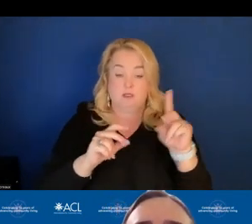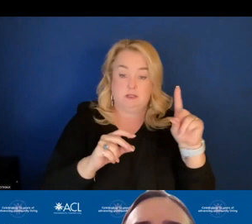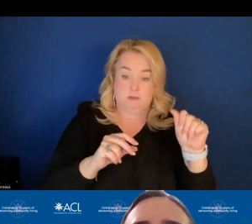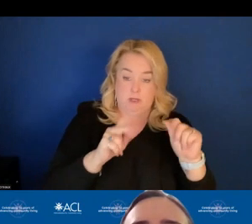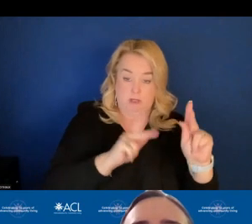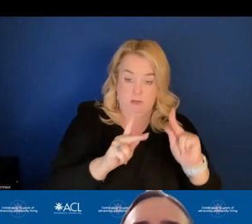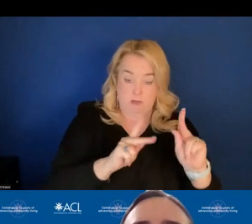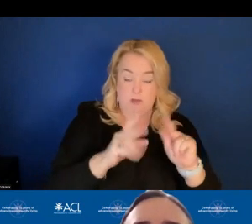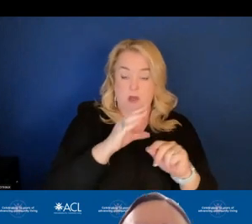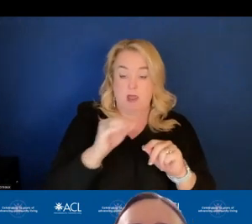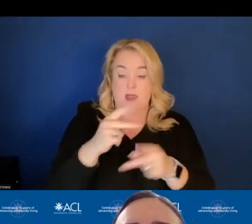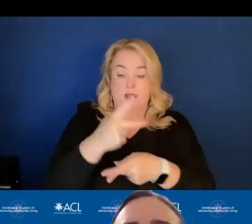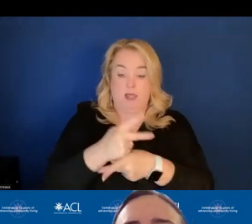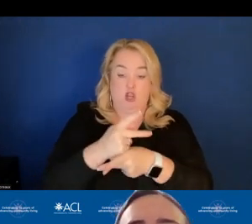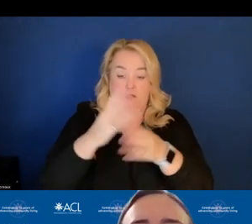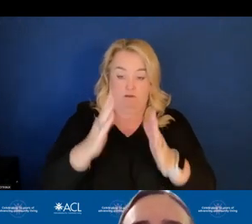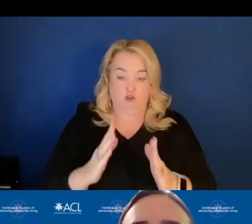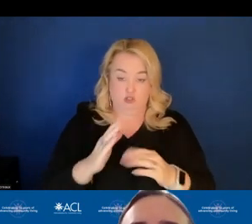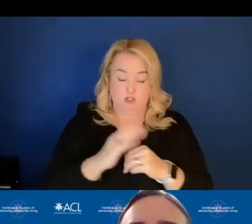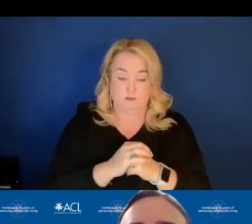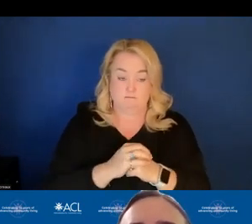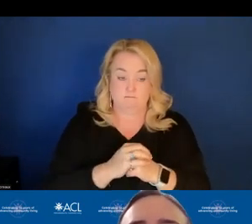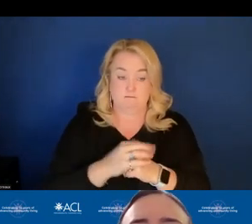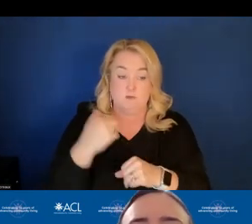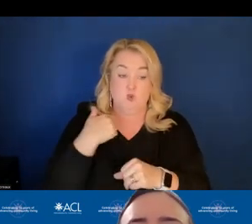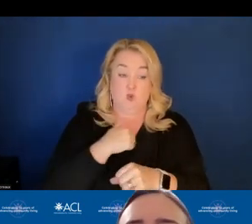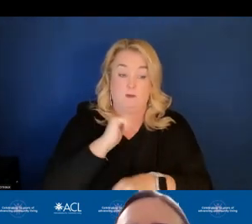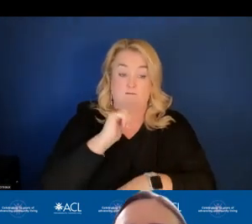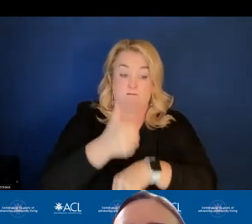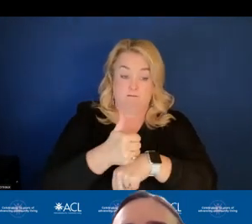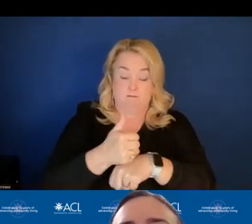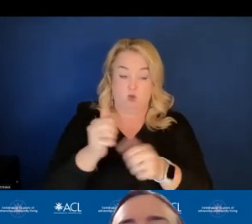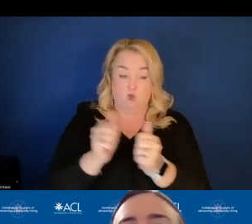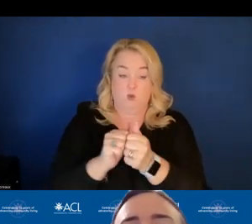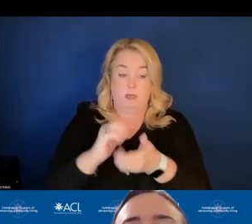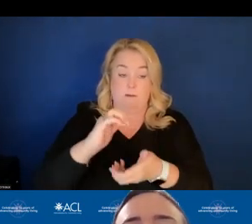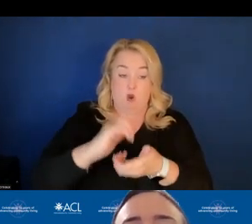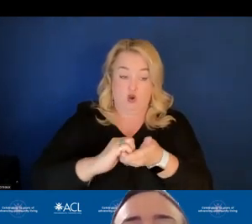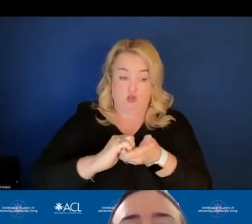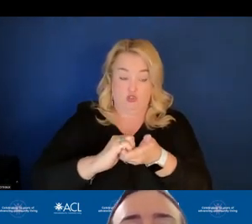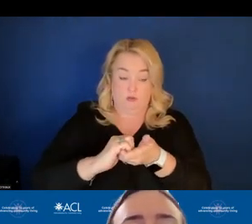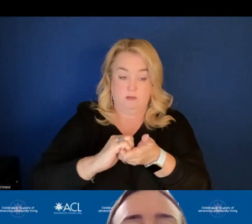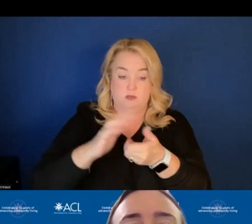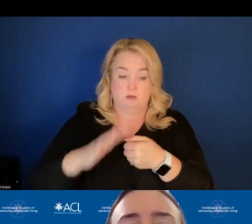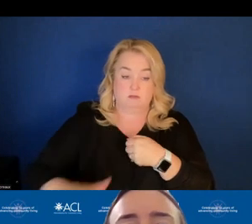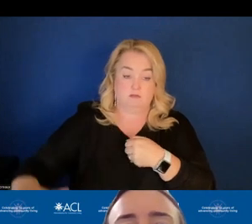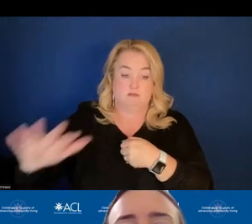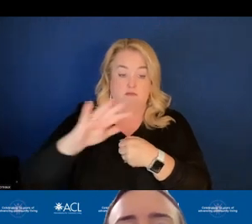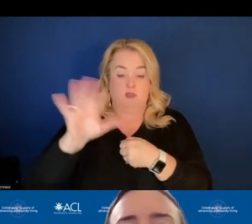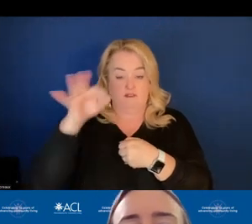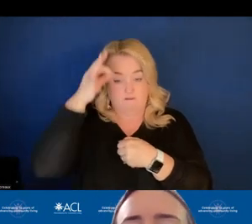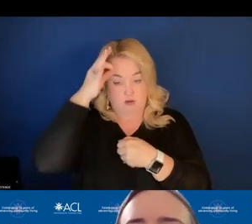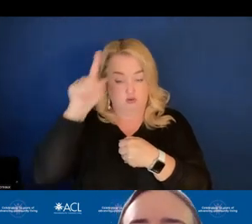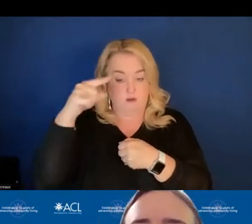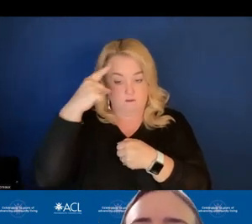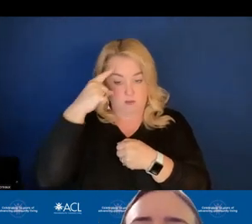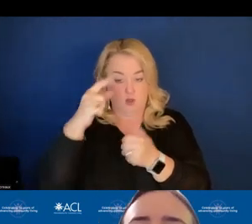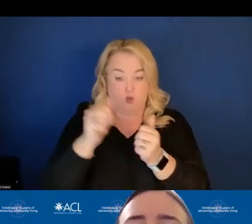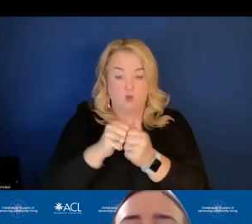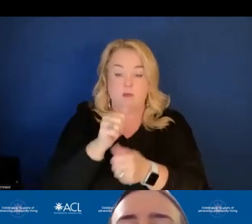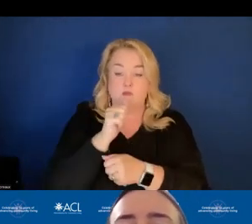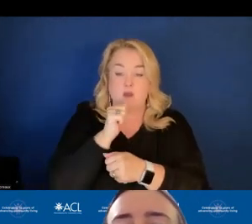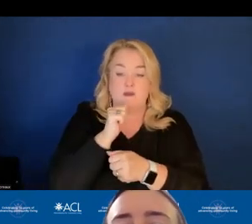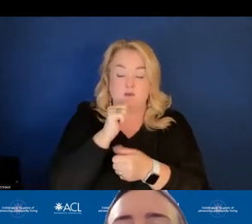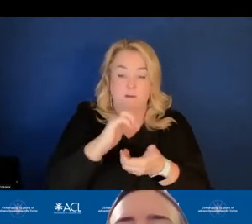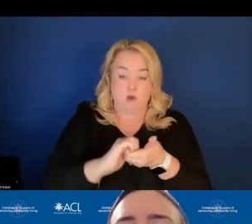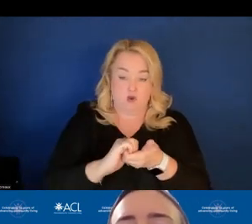caregivers. We established Commit to Connect through partnerships across the federal government and with private